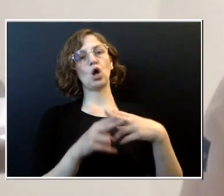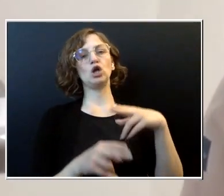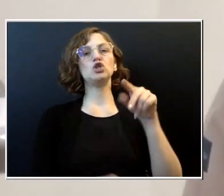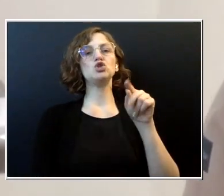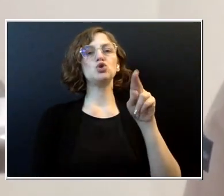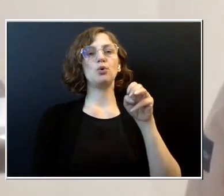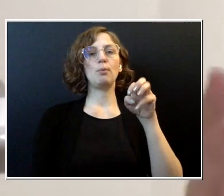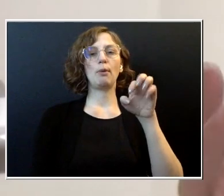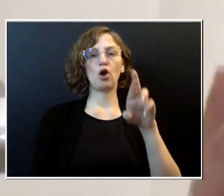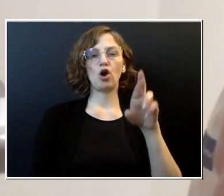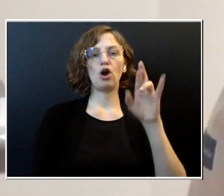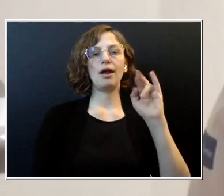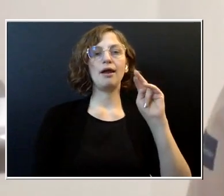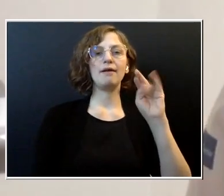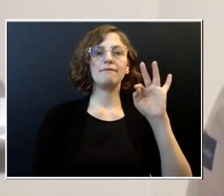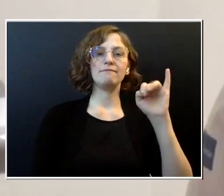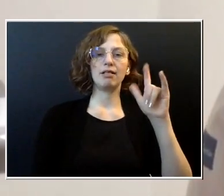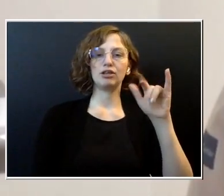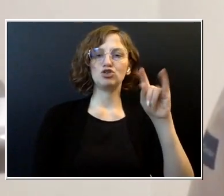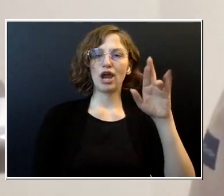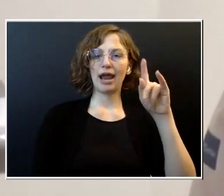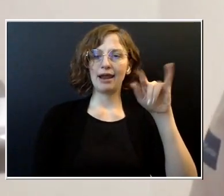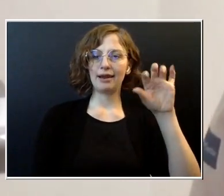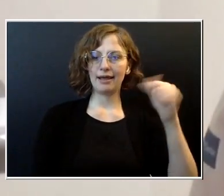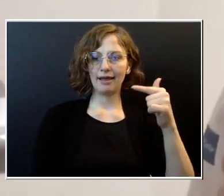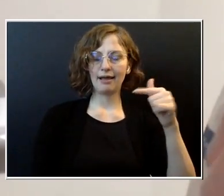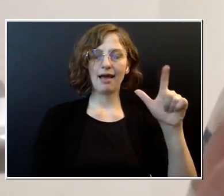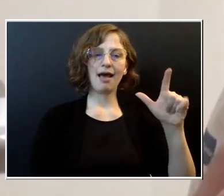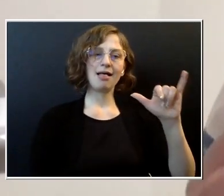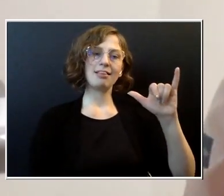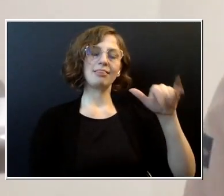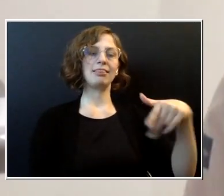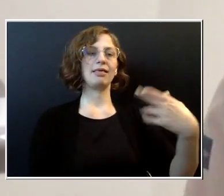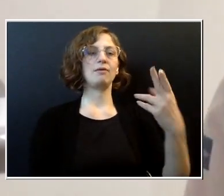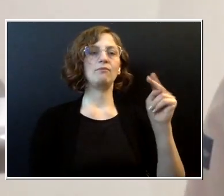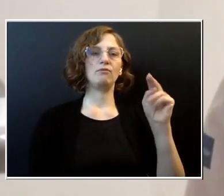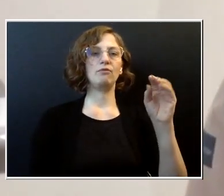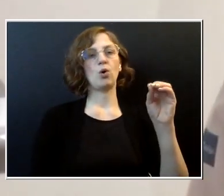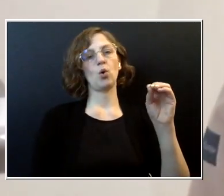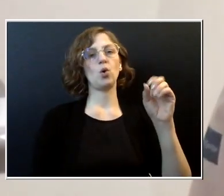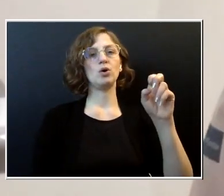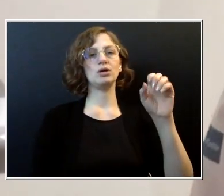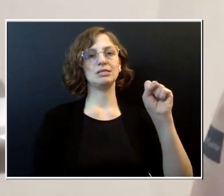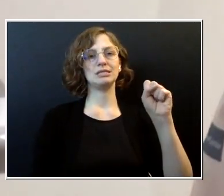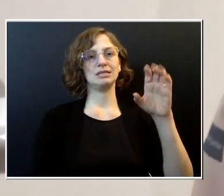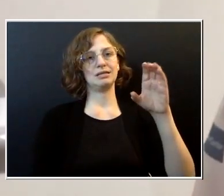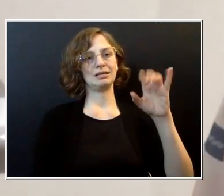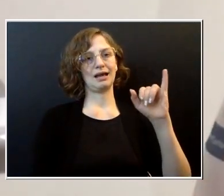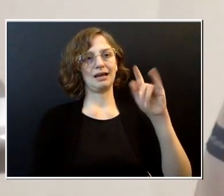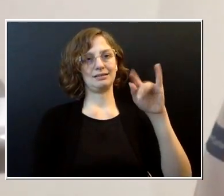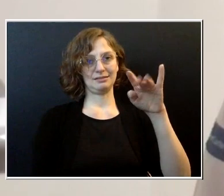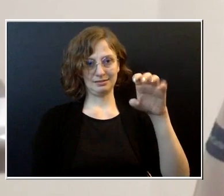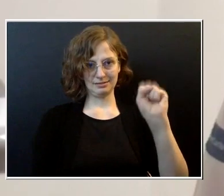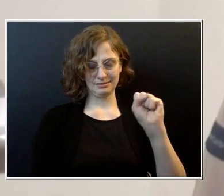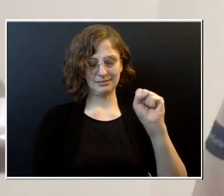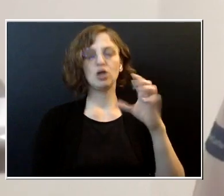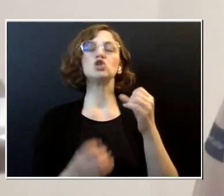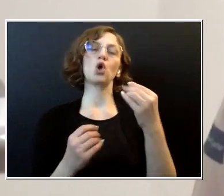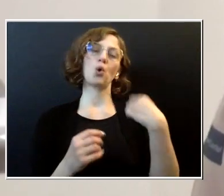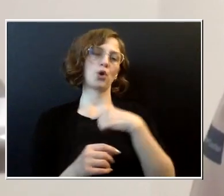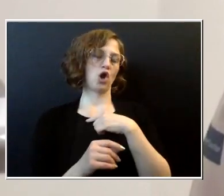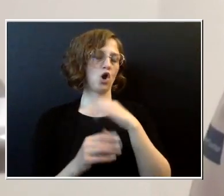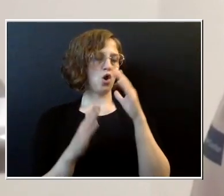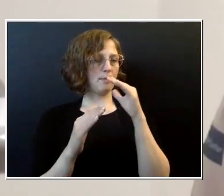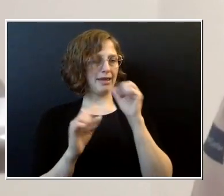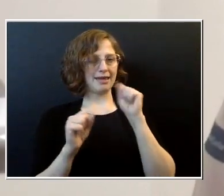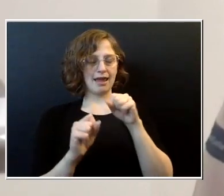those white blood cells that surround a tumor and we hope will attack and kill the cancer cells with the